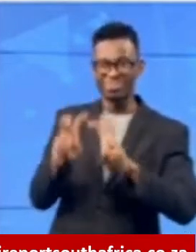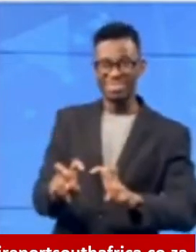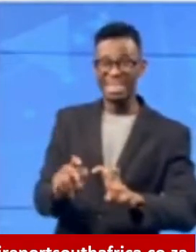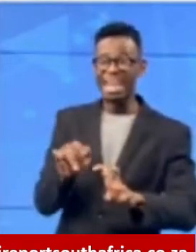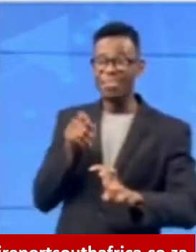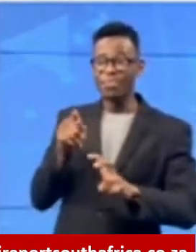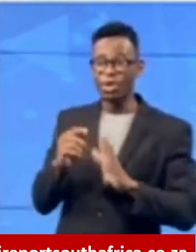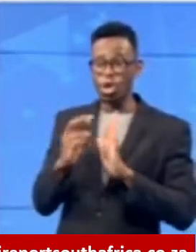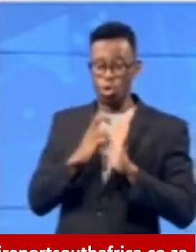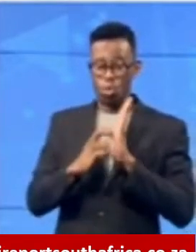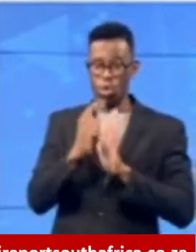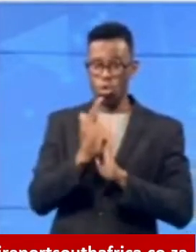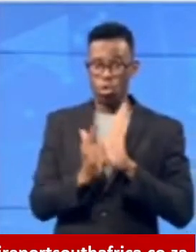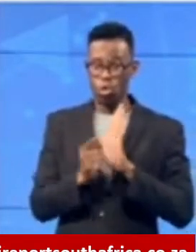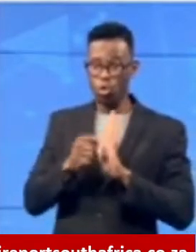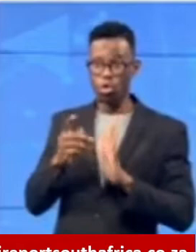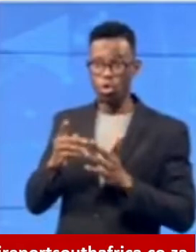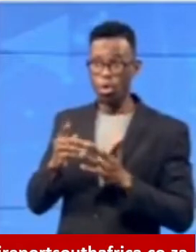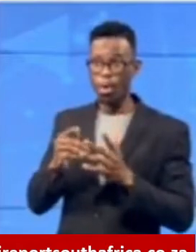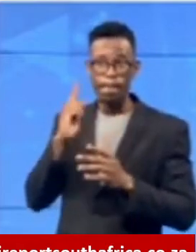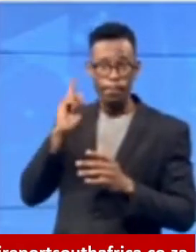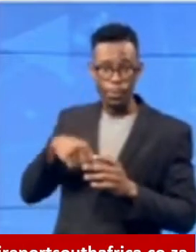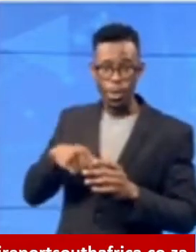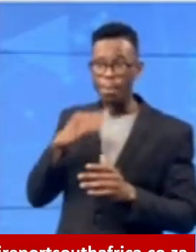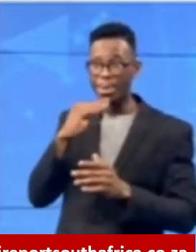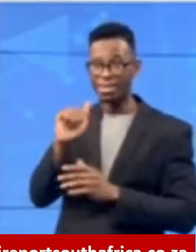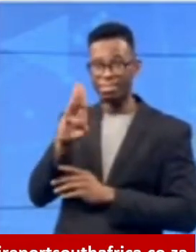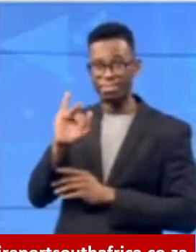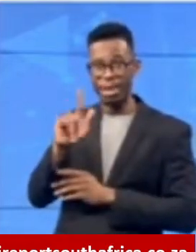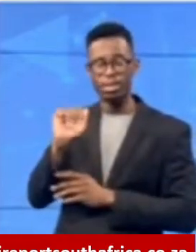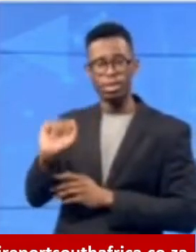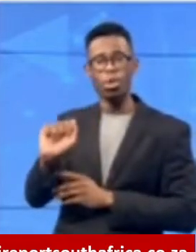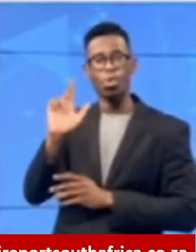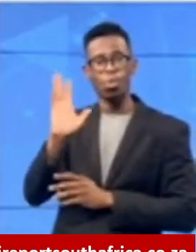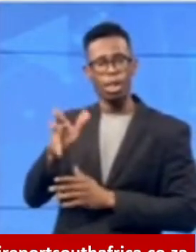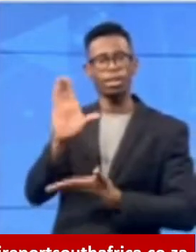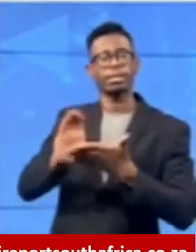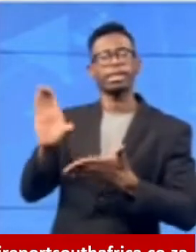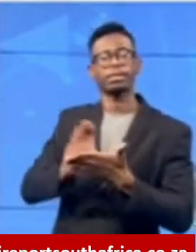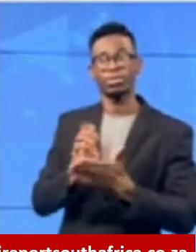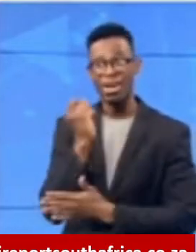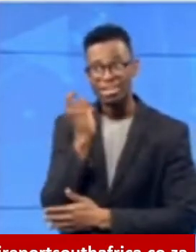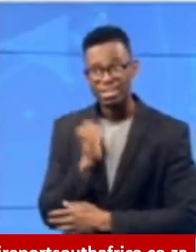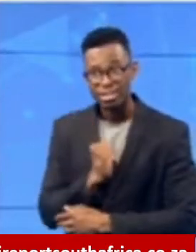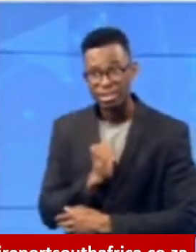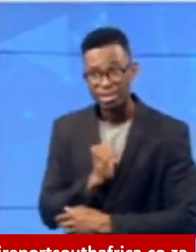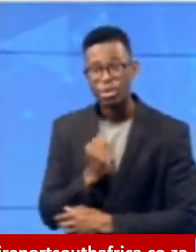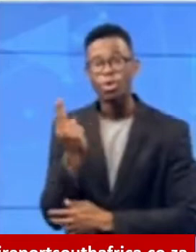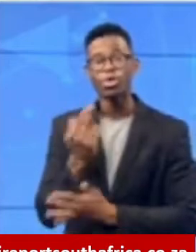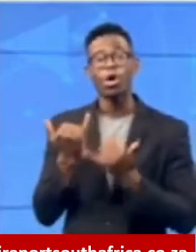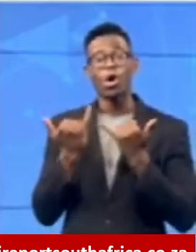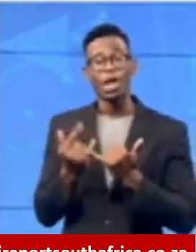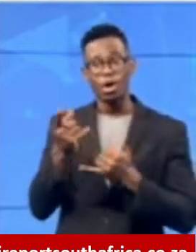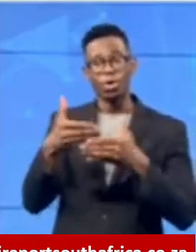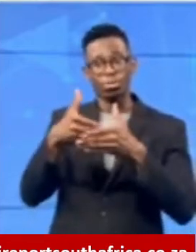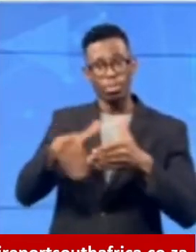may be cancelled. Do you understand that? It's also a condition to your release on bail that you do hand your passport